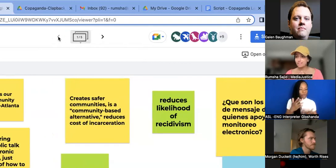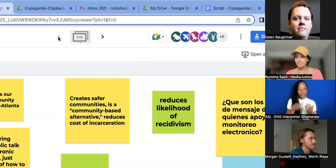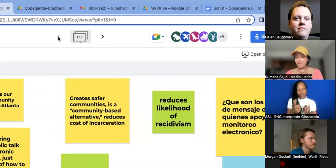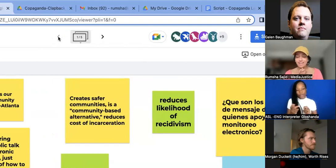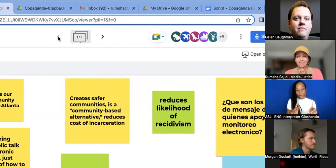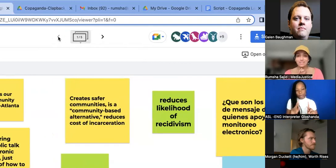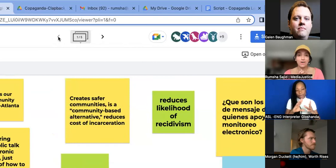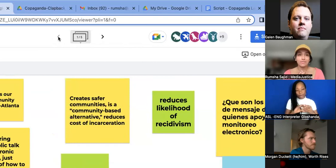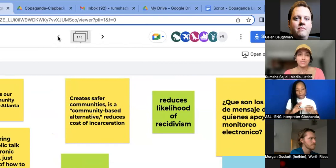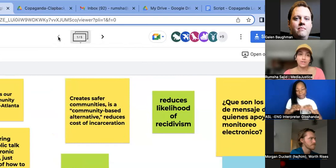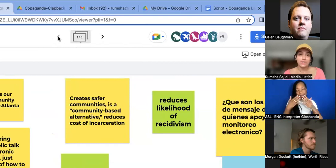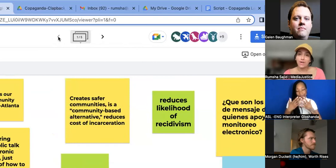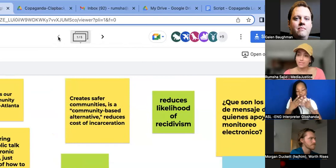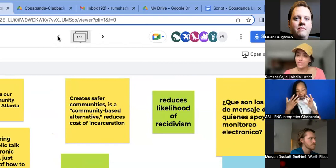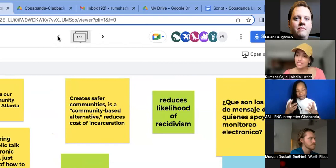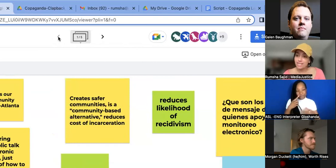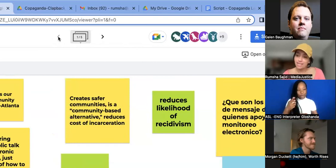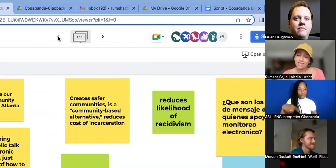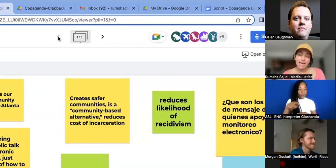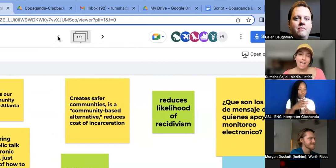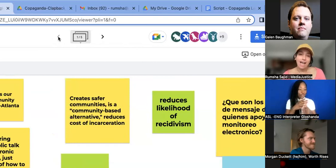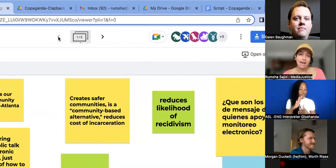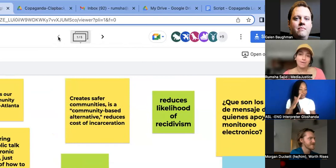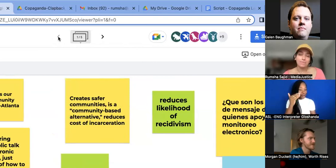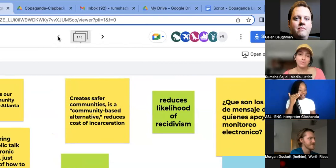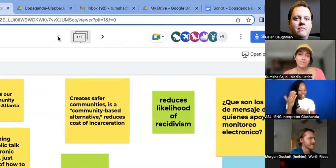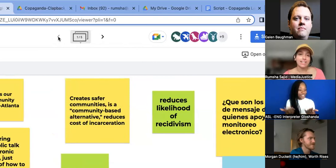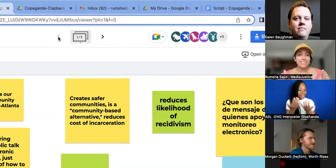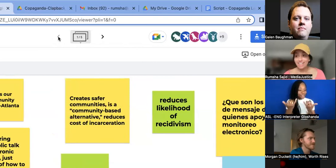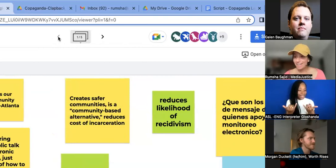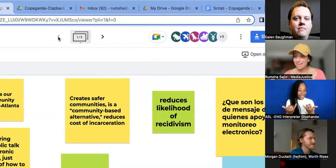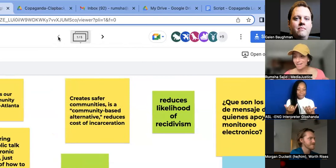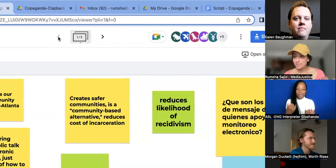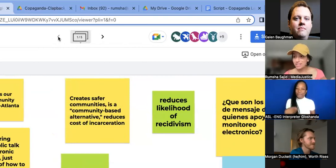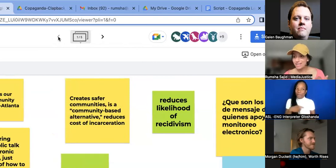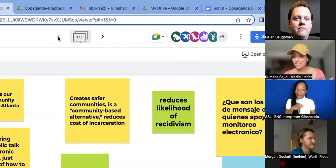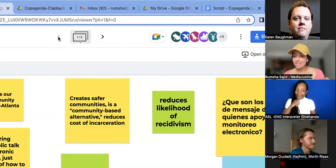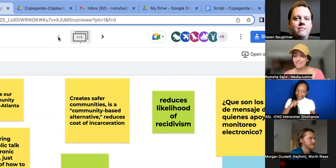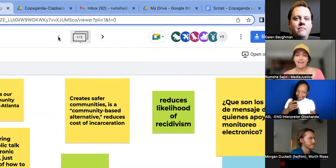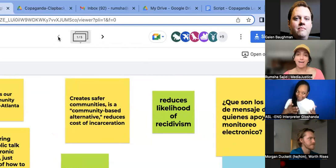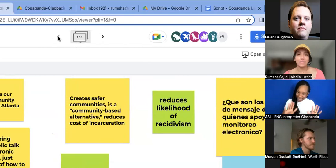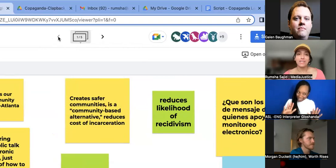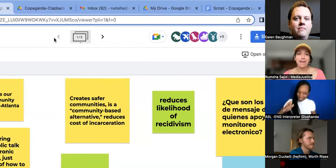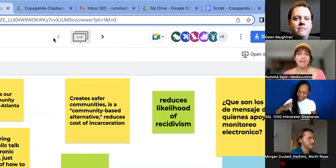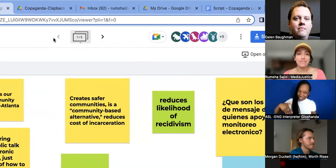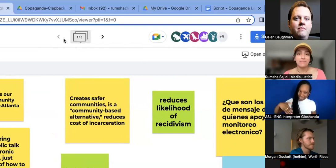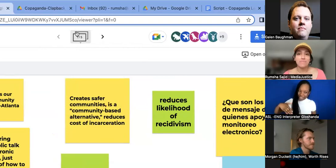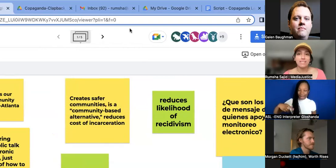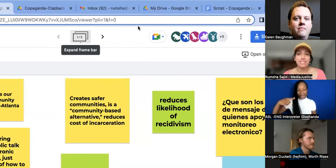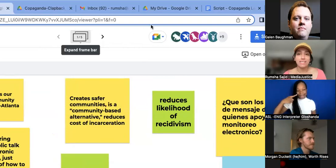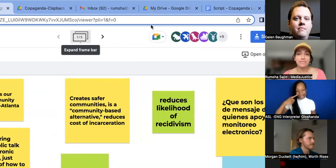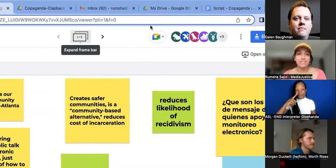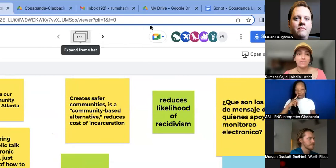so much, y'all, for sharing your knowledge here today. We're not done yet, actually. I think we have